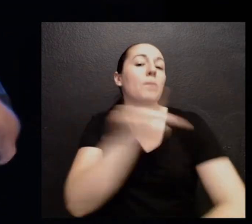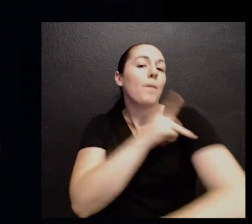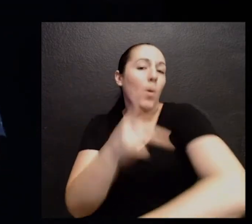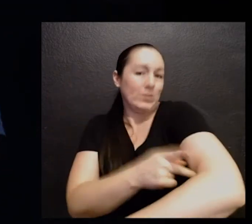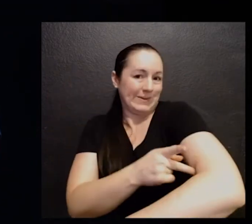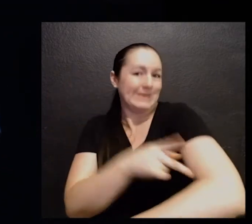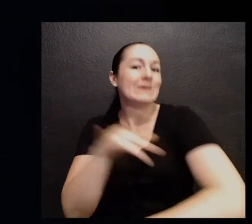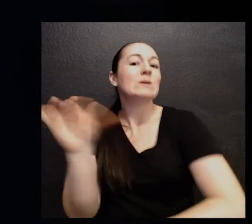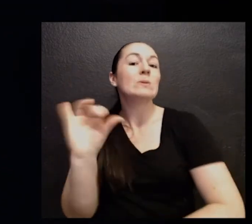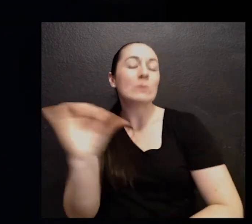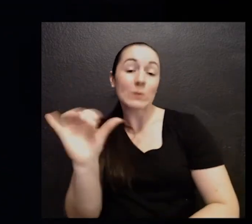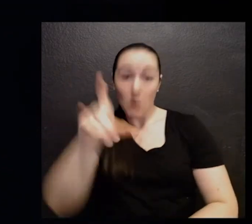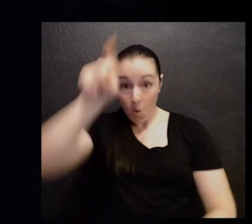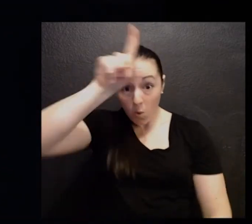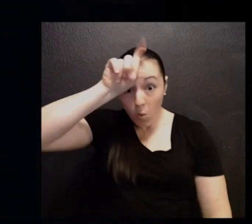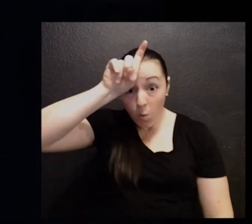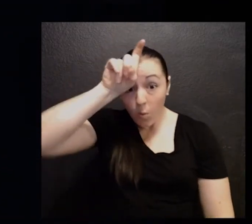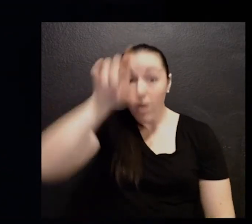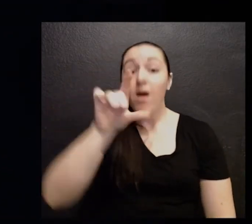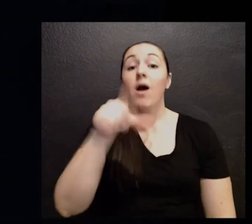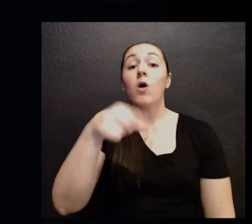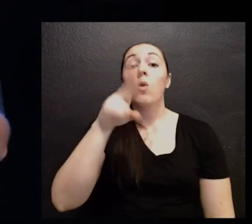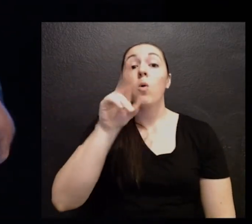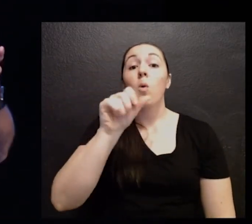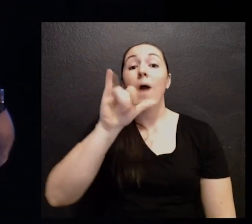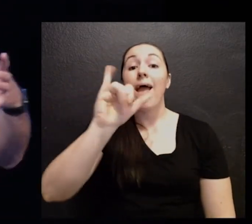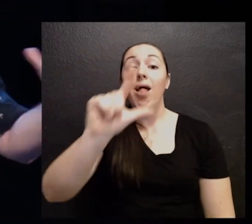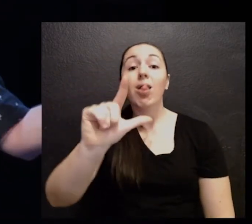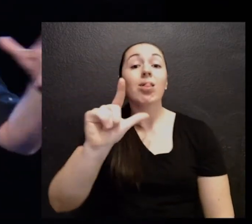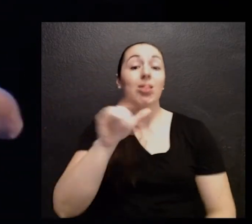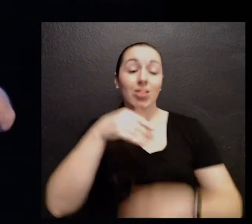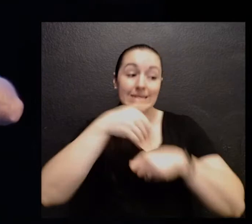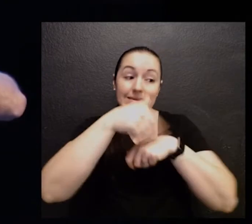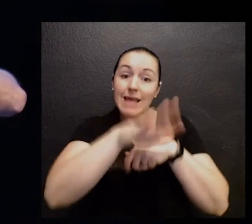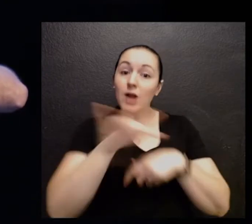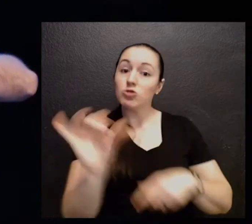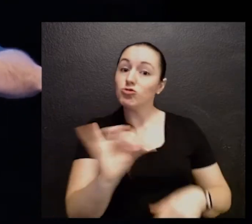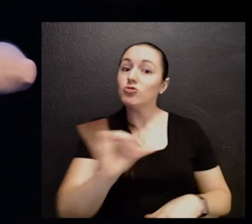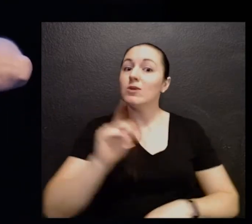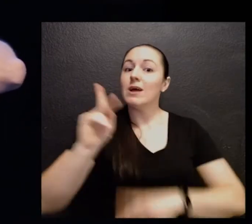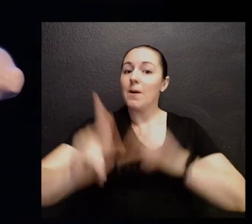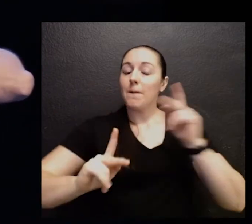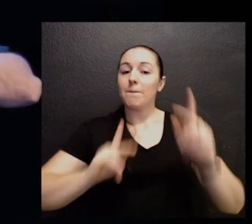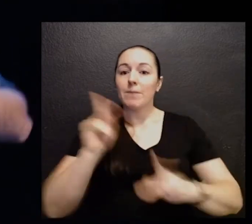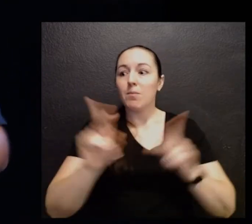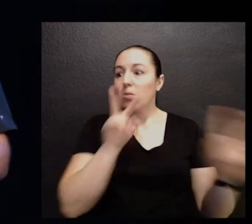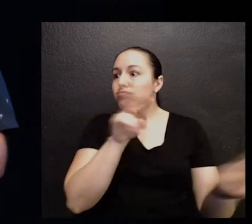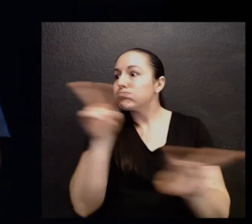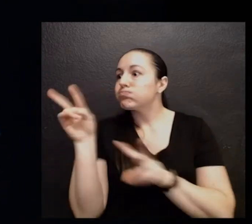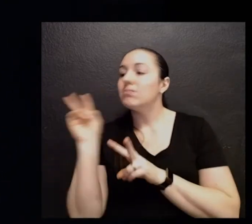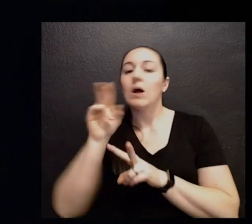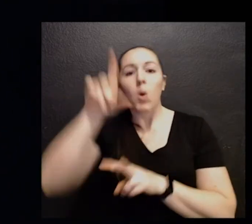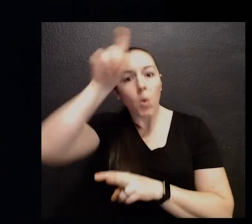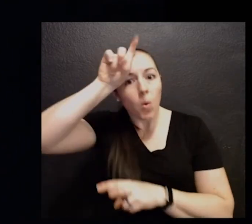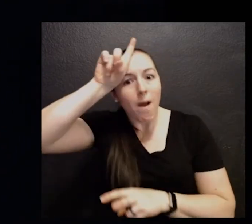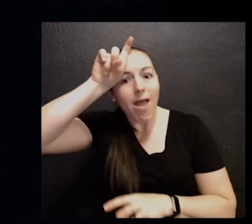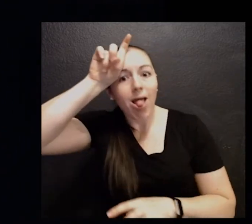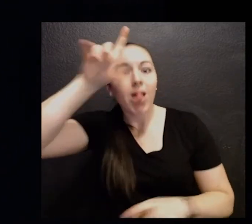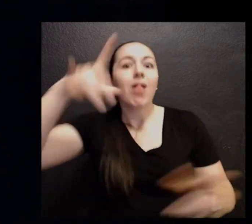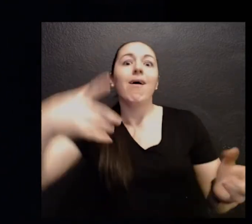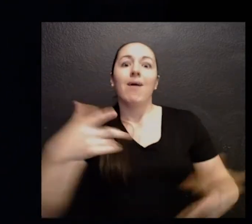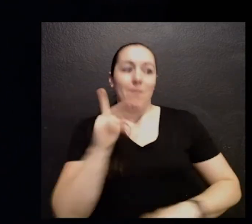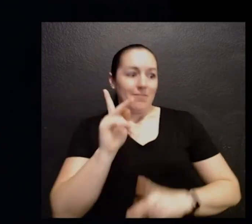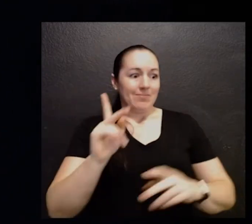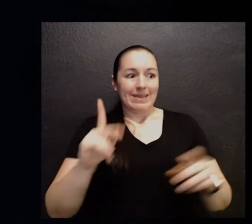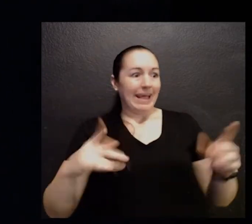sends quail. Every single evening, a ton of quail would come into the camp. And it was like these quail were just so